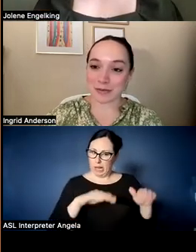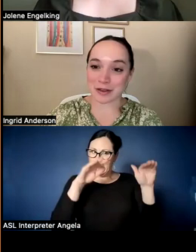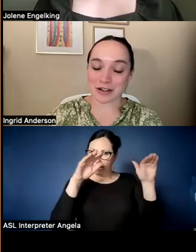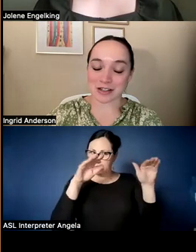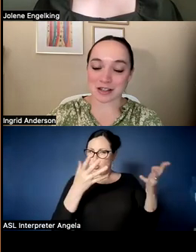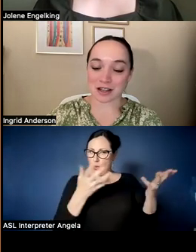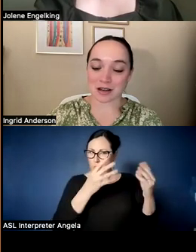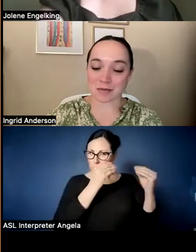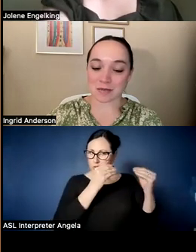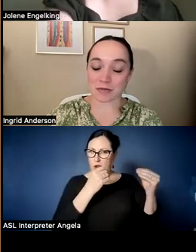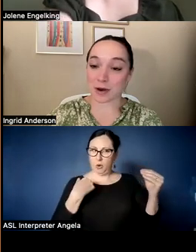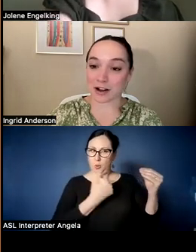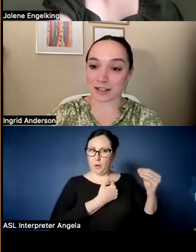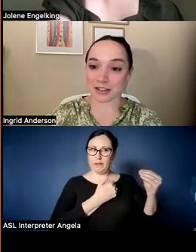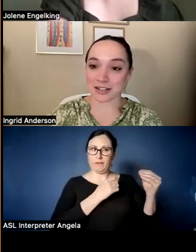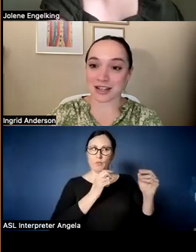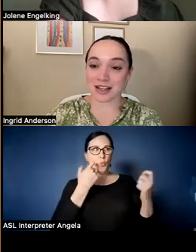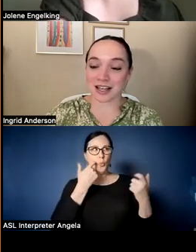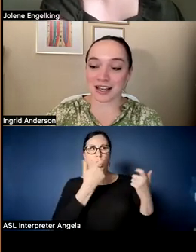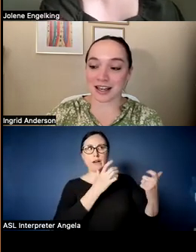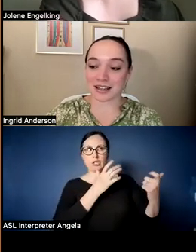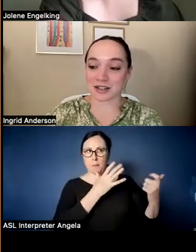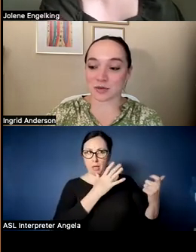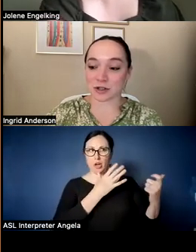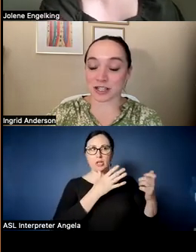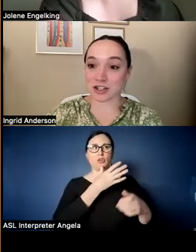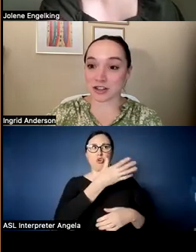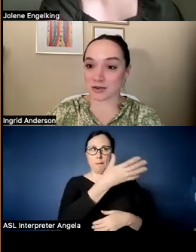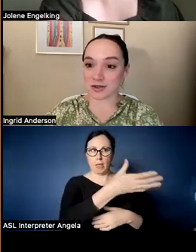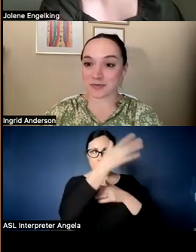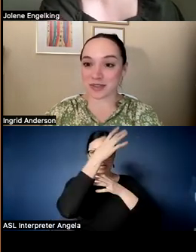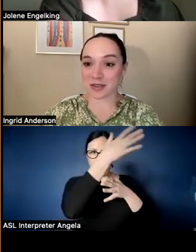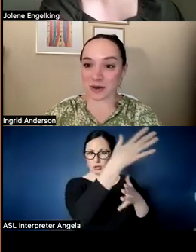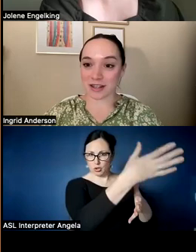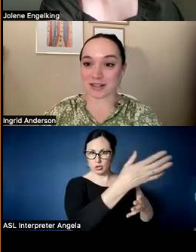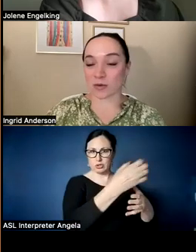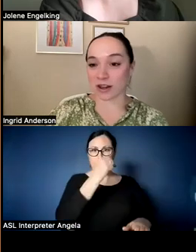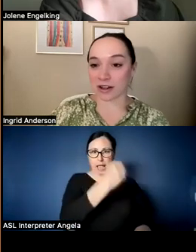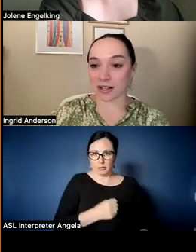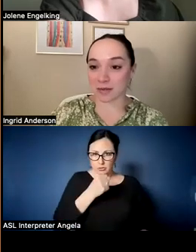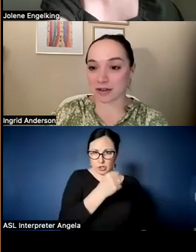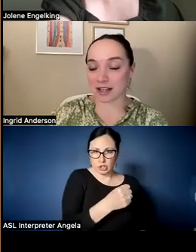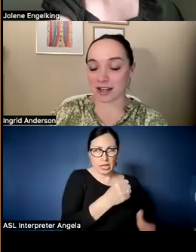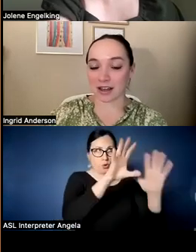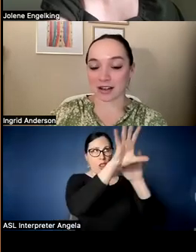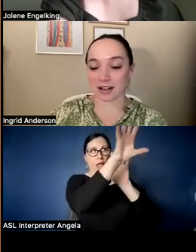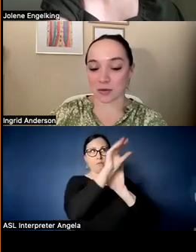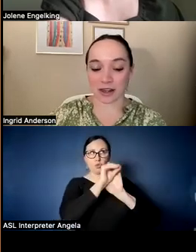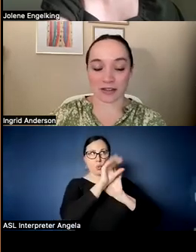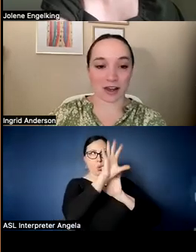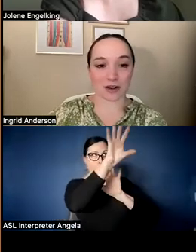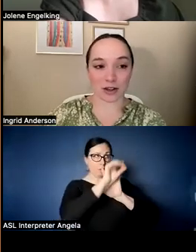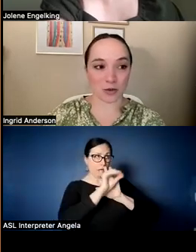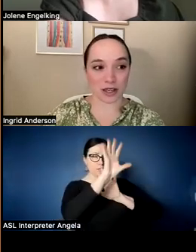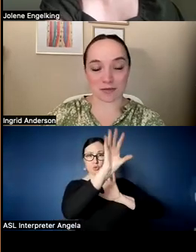from our grandmothers, from our elders. And we're teaching those in the ways that we are in community and in the